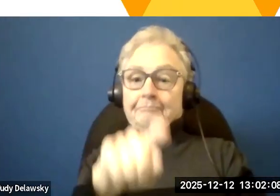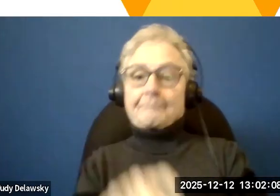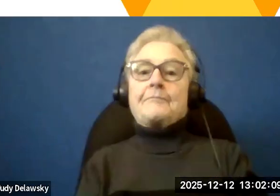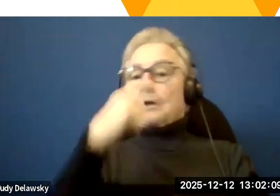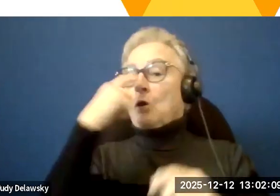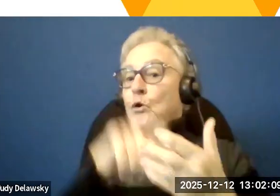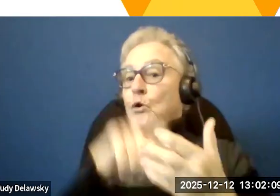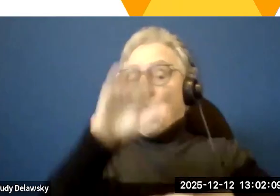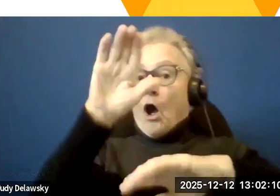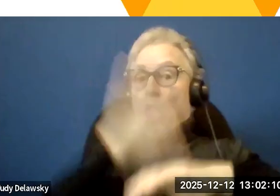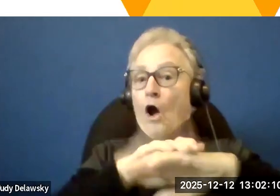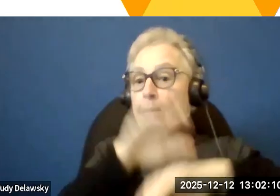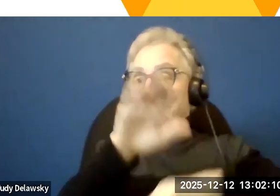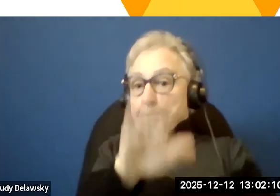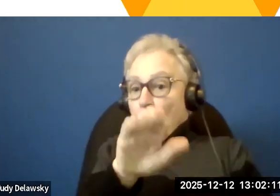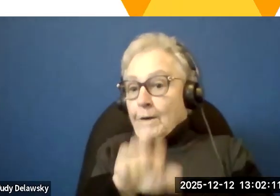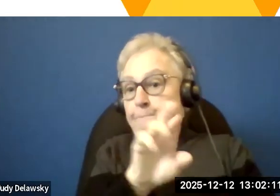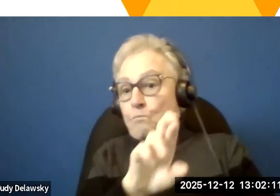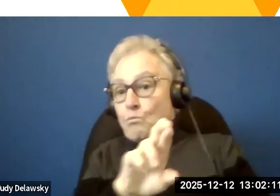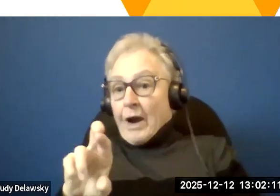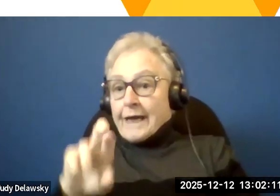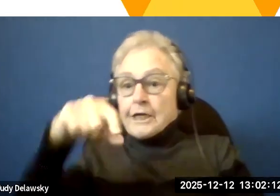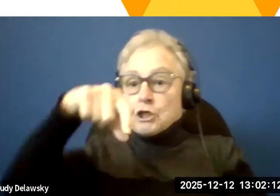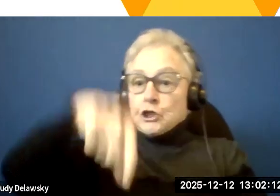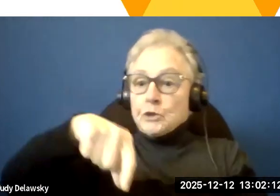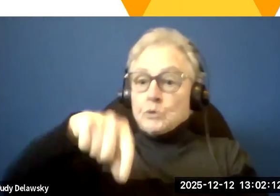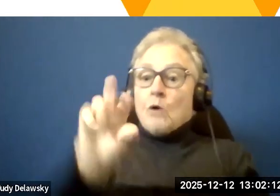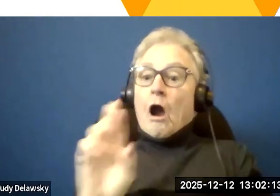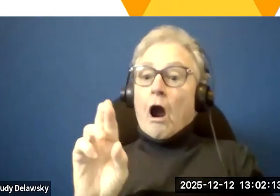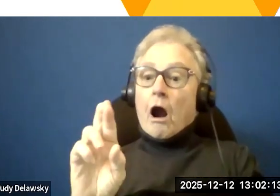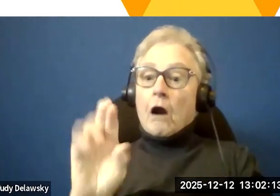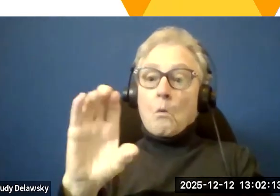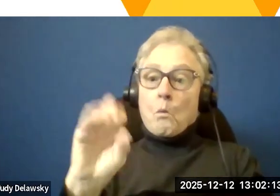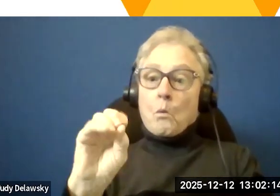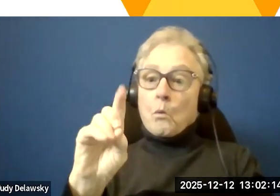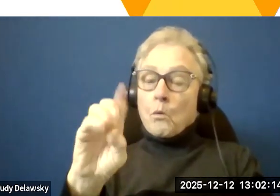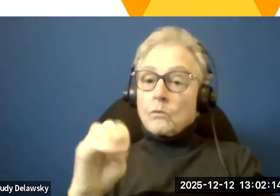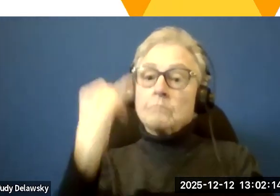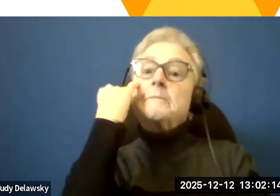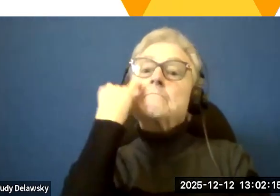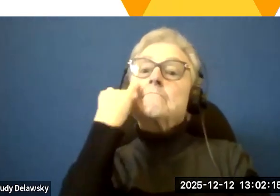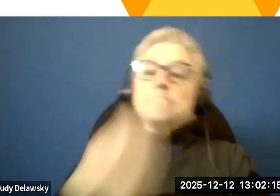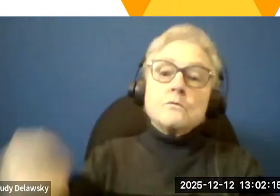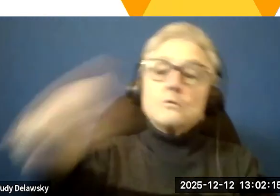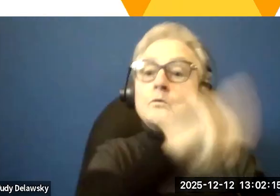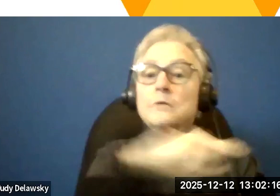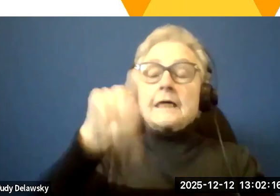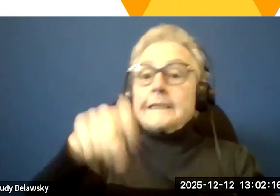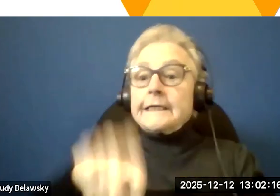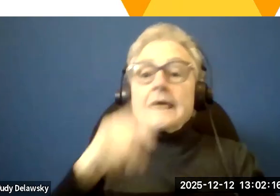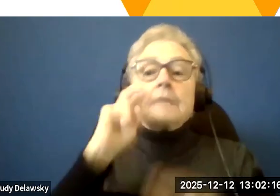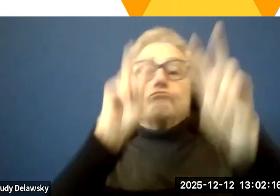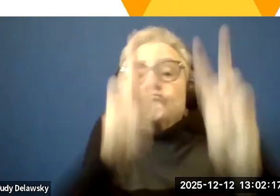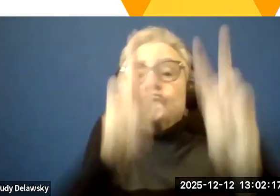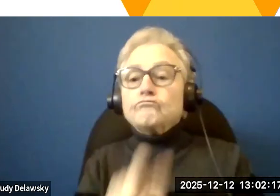right-hand corner, there is a QR code. If anyone needs the slides ahead of time or would like to take a look at the slides,